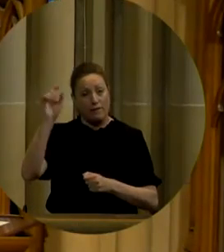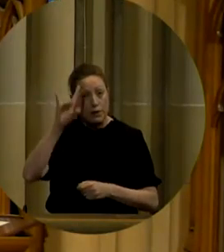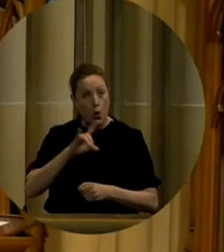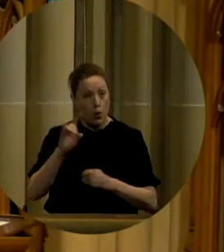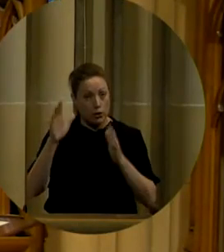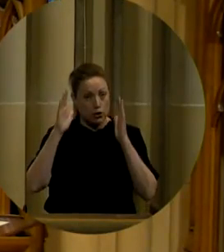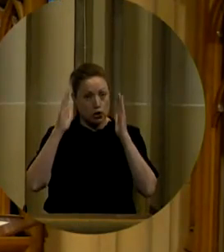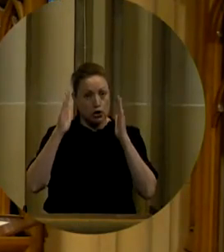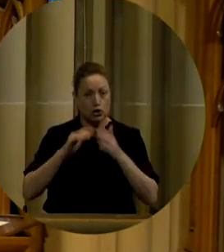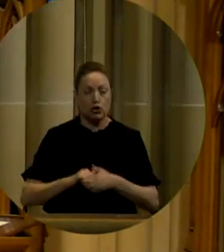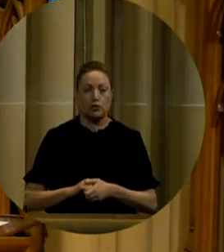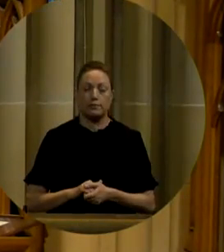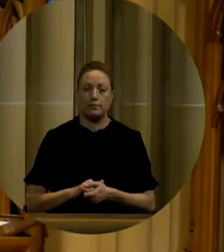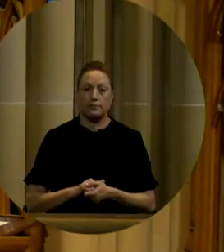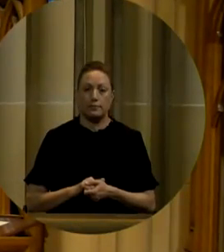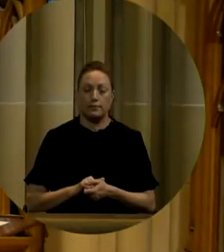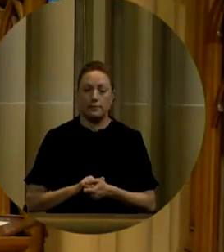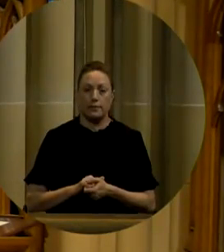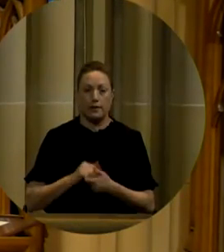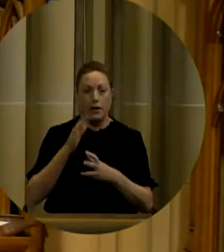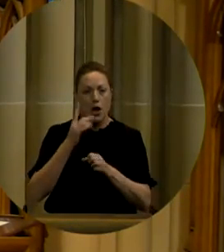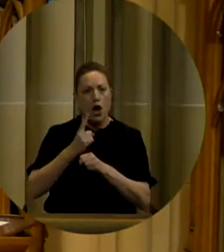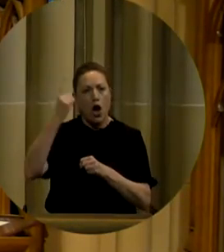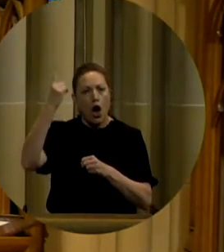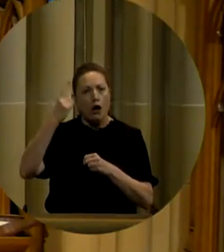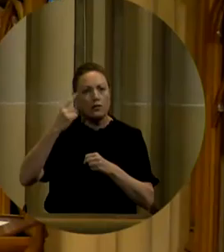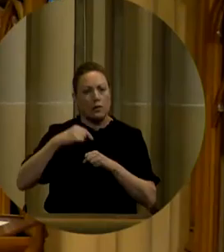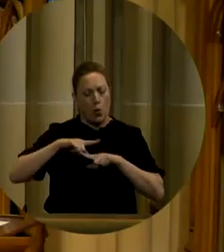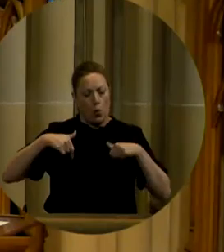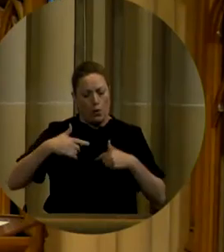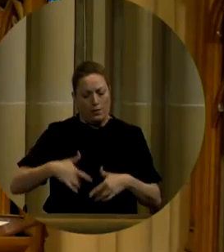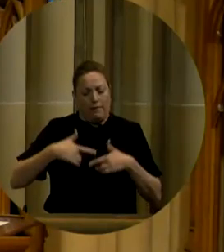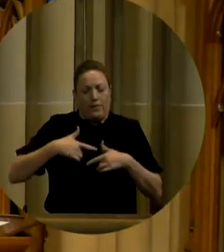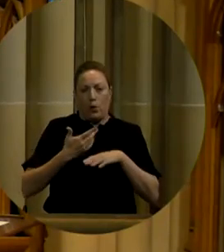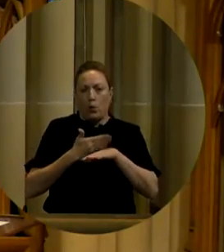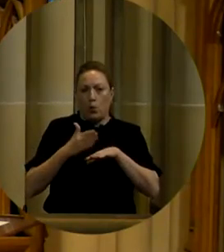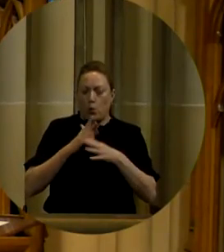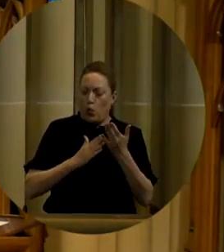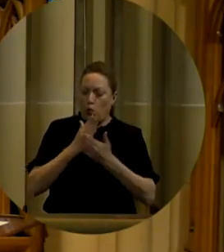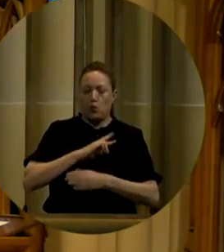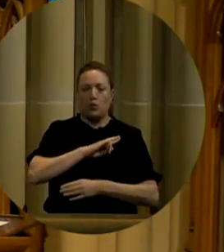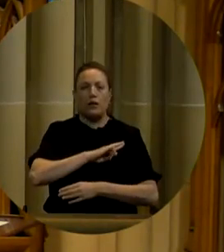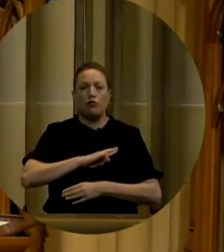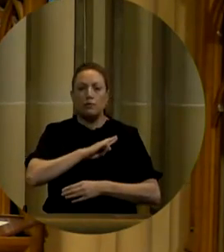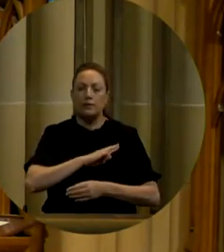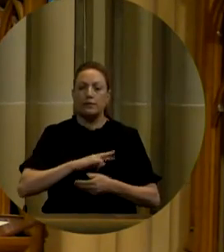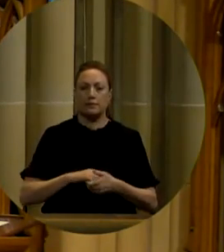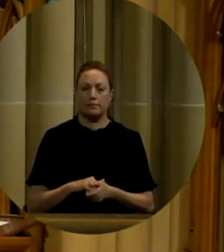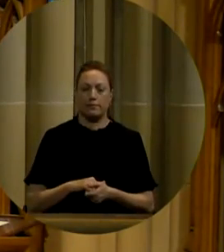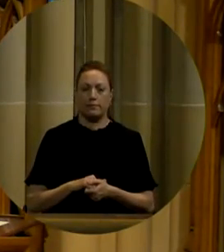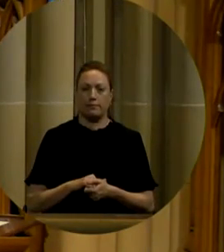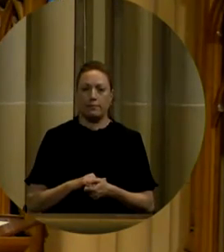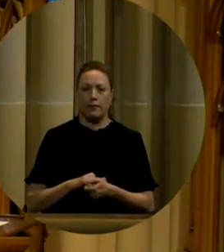O God, who renew us in your image through your sacraments and your commandments, mercifully guide our footsteps in